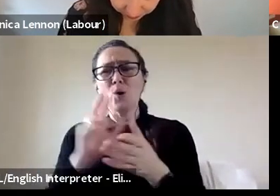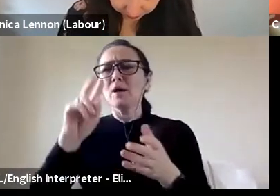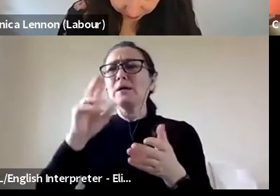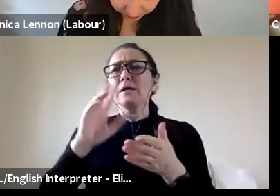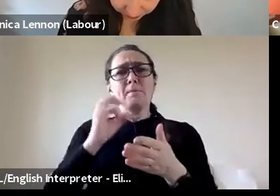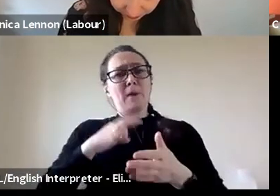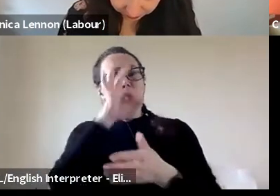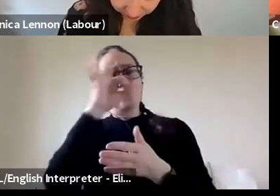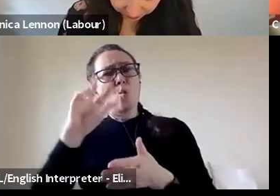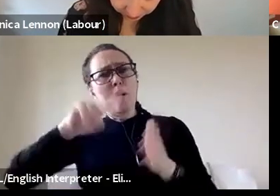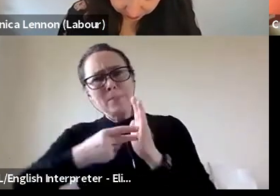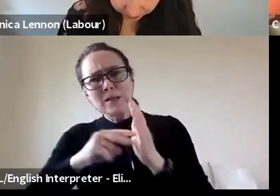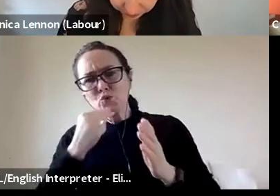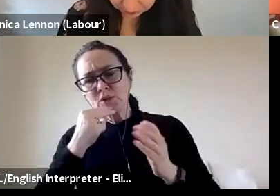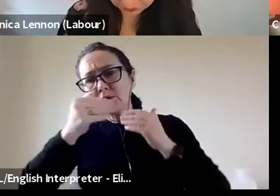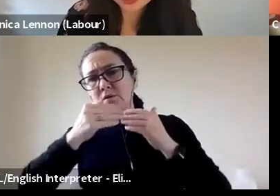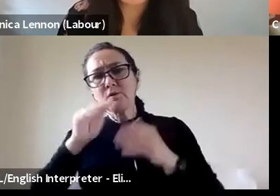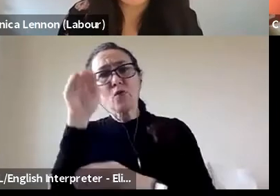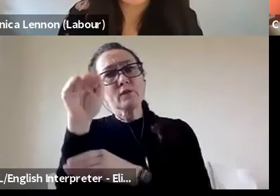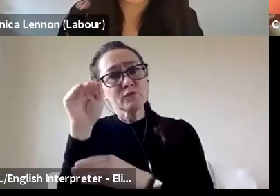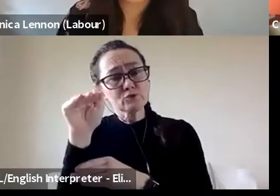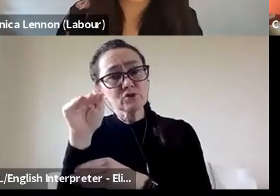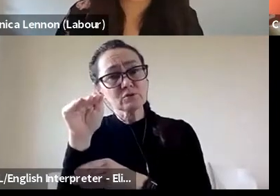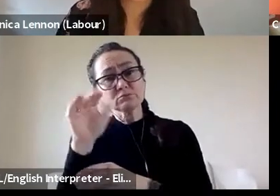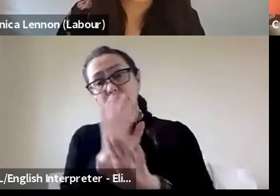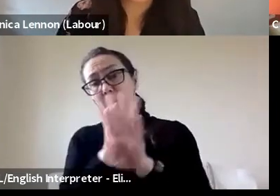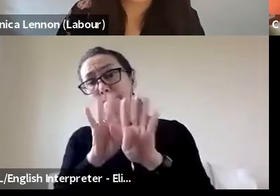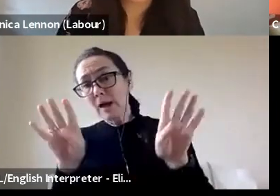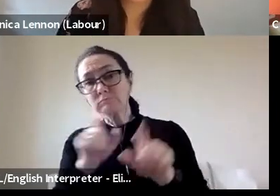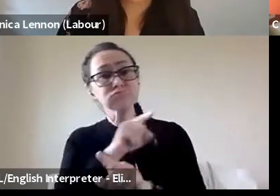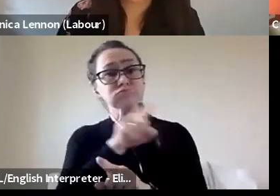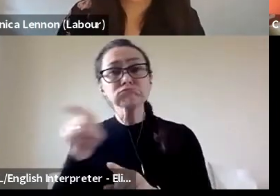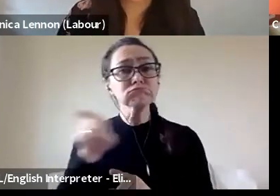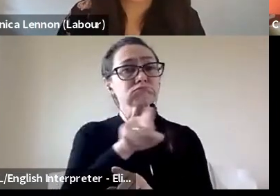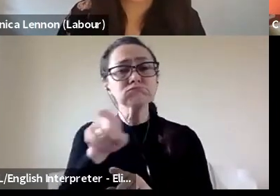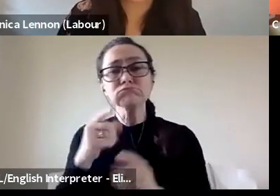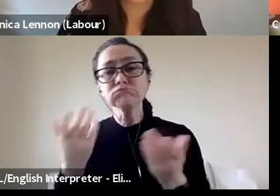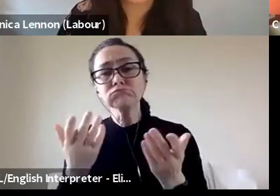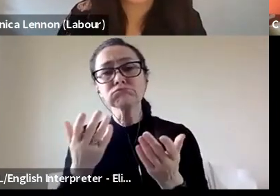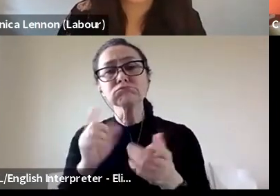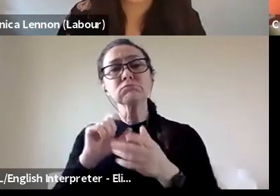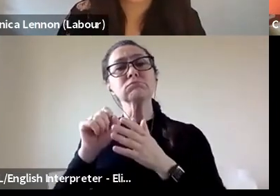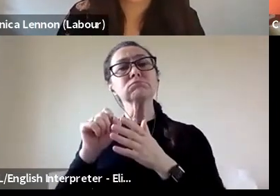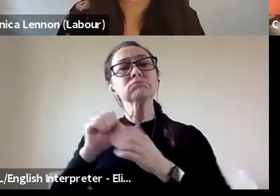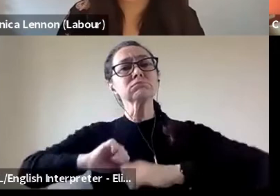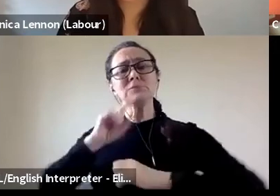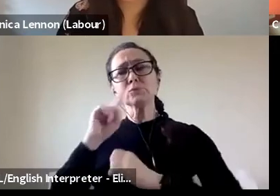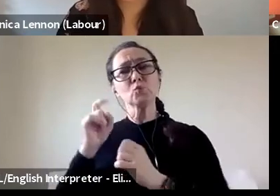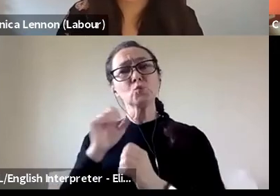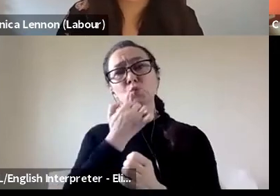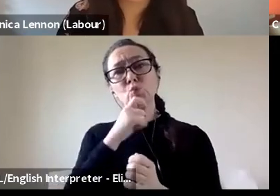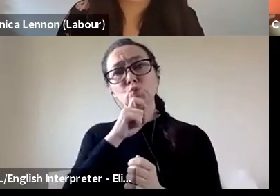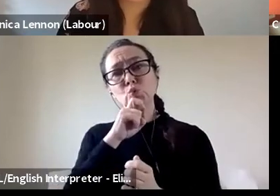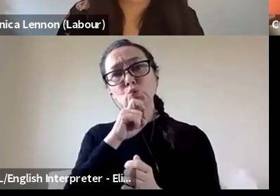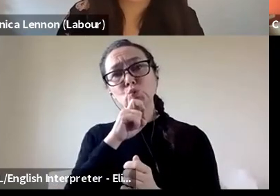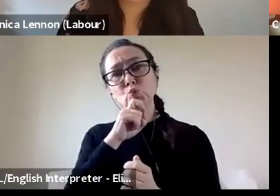into the future? And I would like to put that to the panel. Do you have a preference for who you would like to answer that first? It's your choice. Let